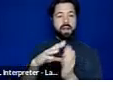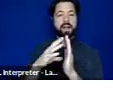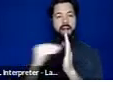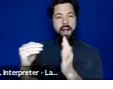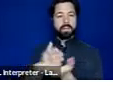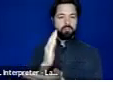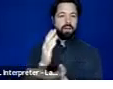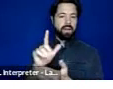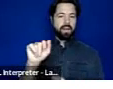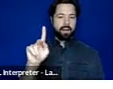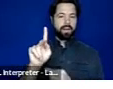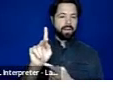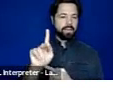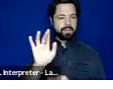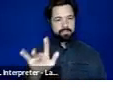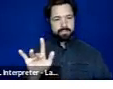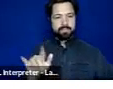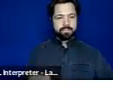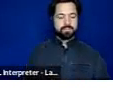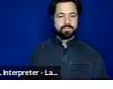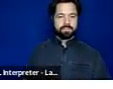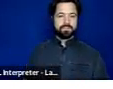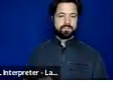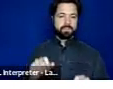to determine if copyrighted